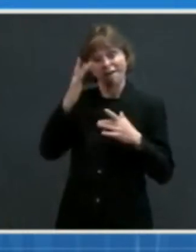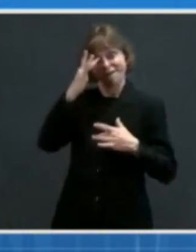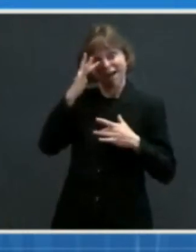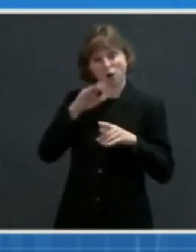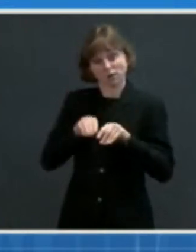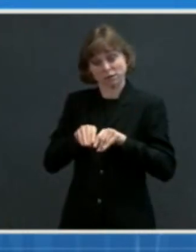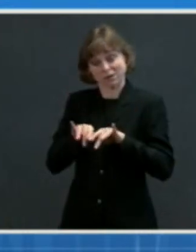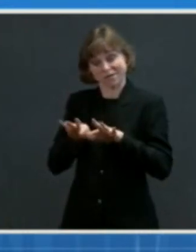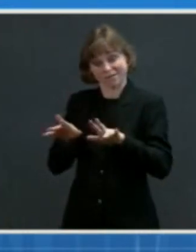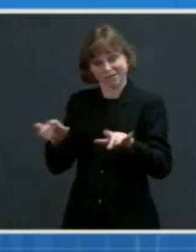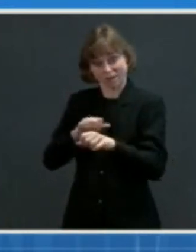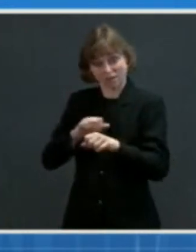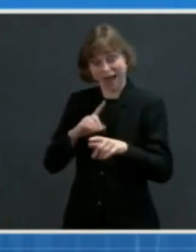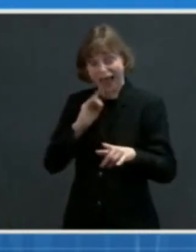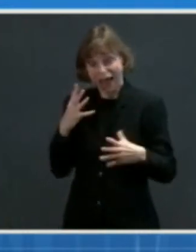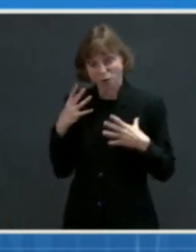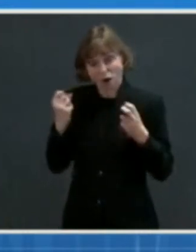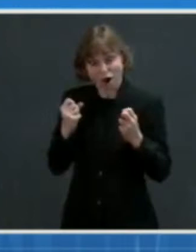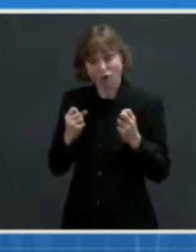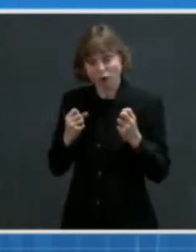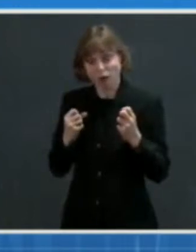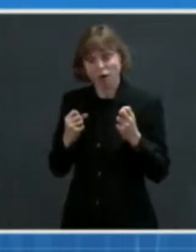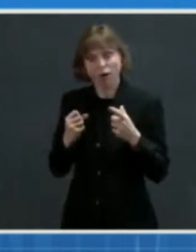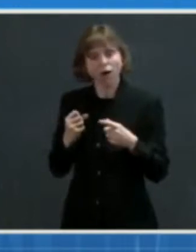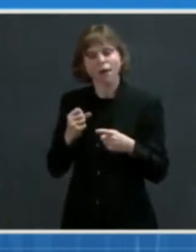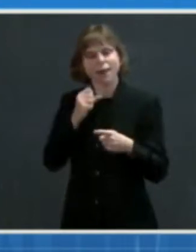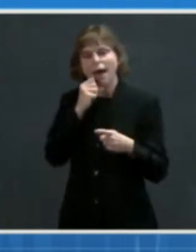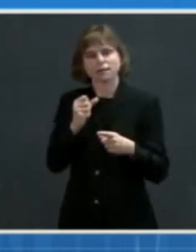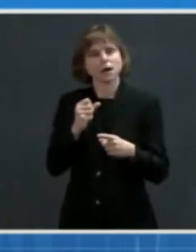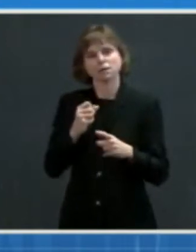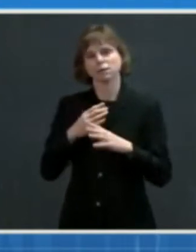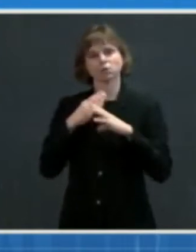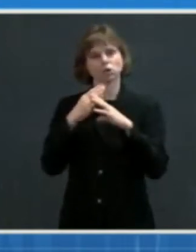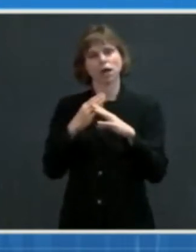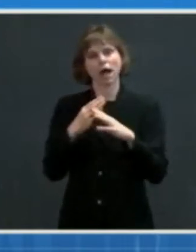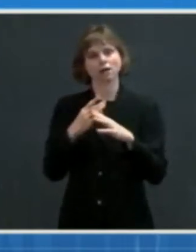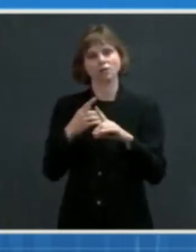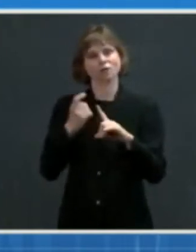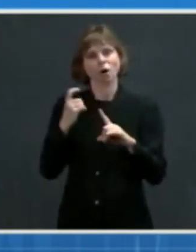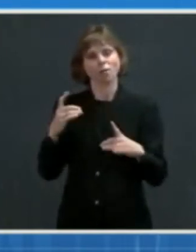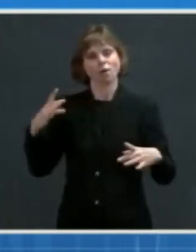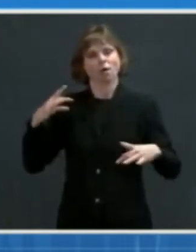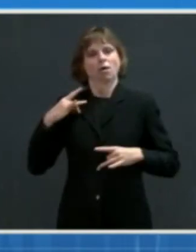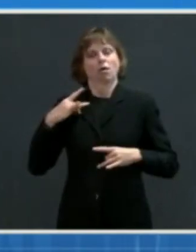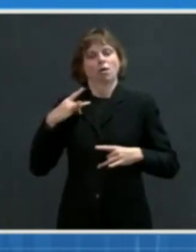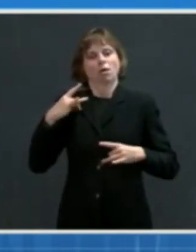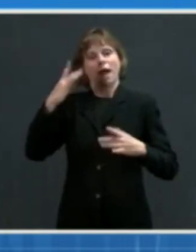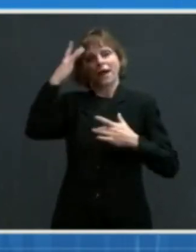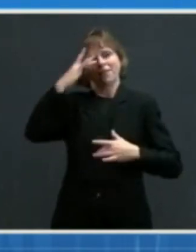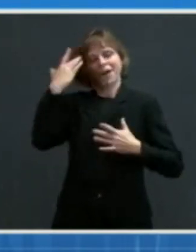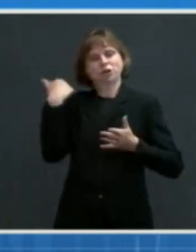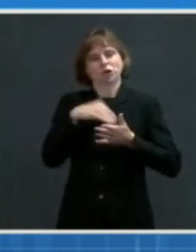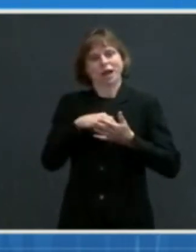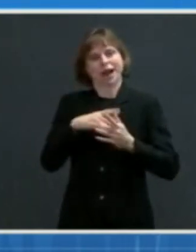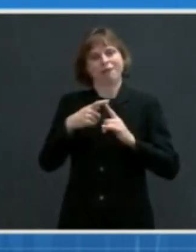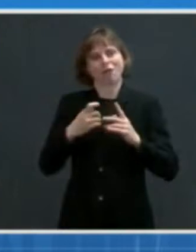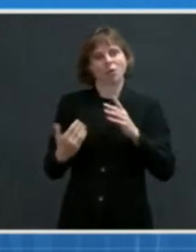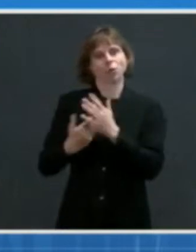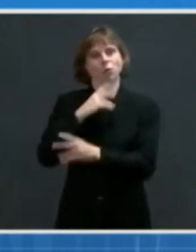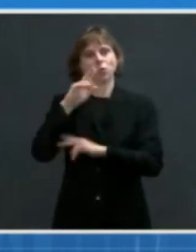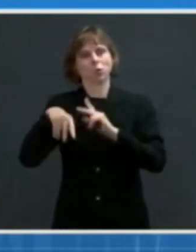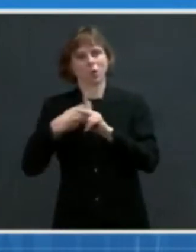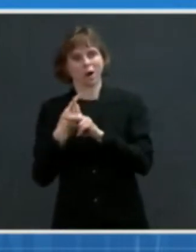that virus does not, in fact, protect you against reinfection from the circulating variant in